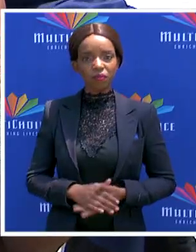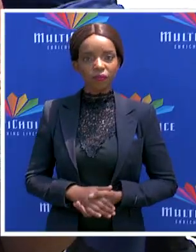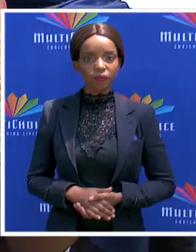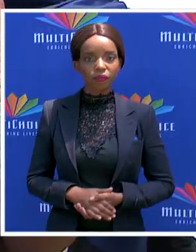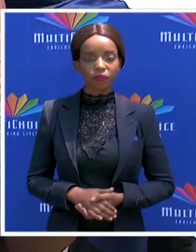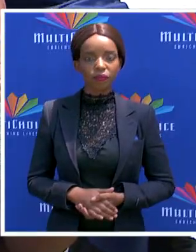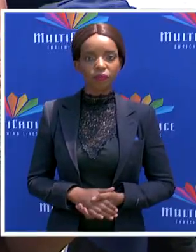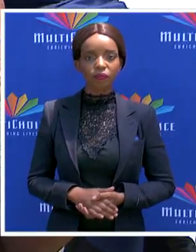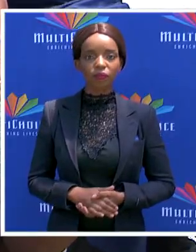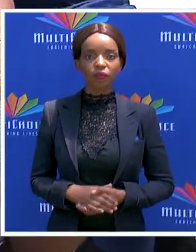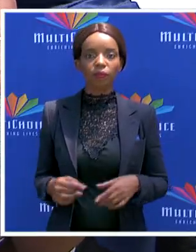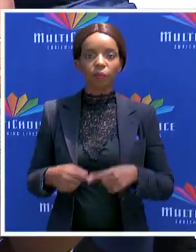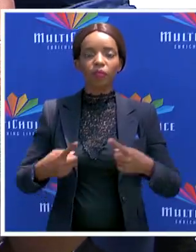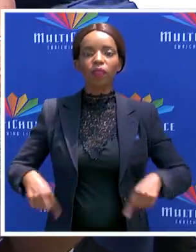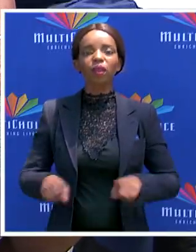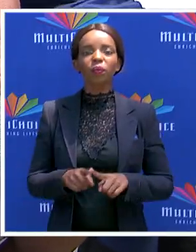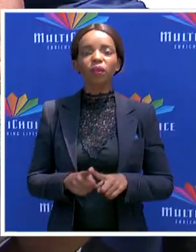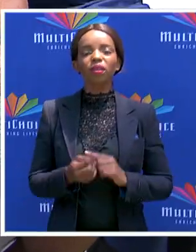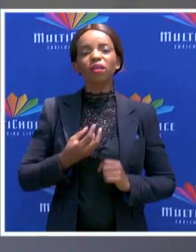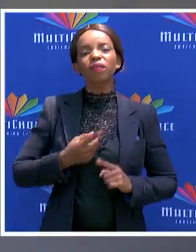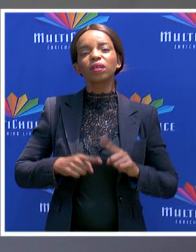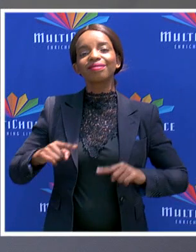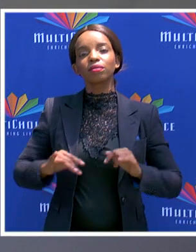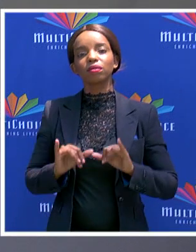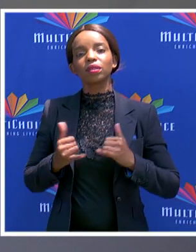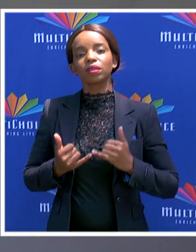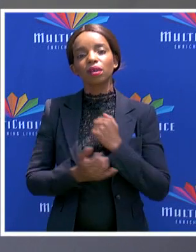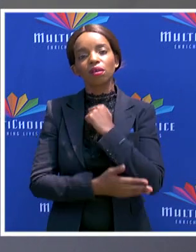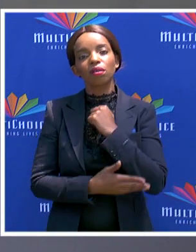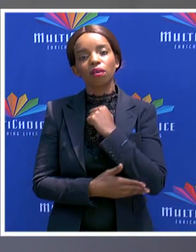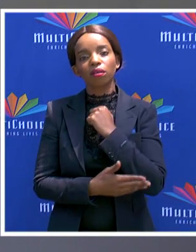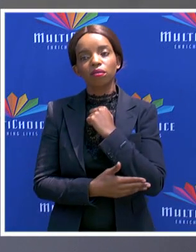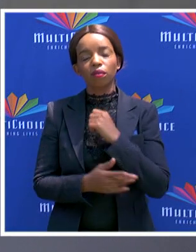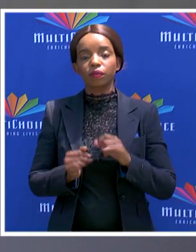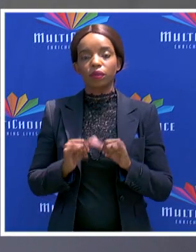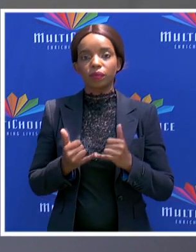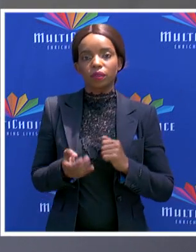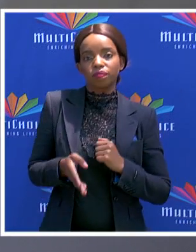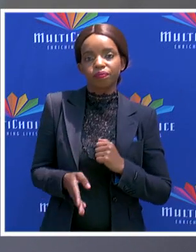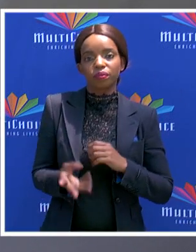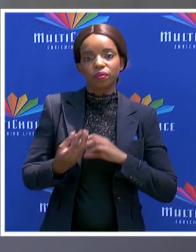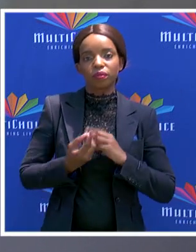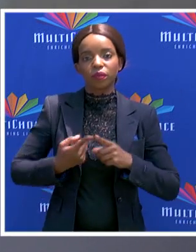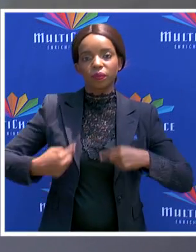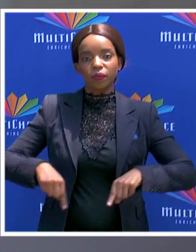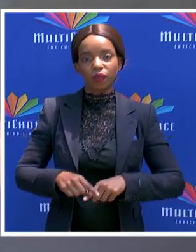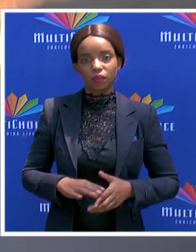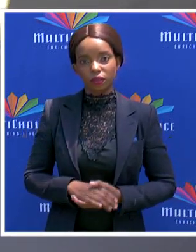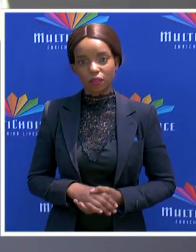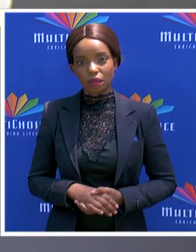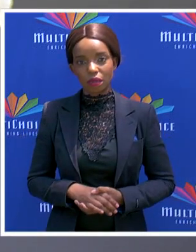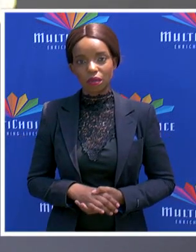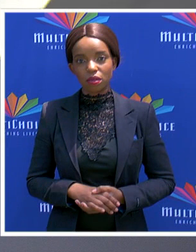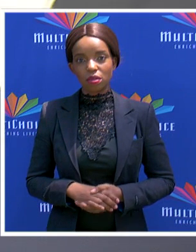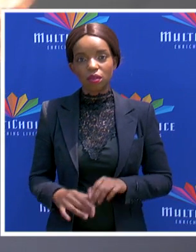We are an African country, a company. We are a truly African company. We have half our